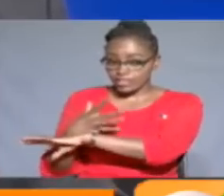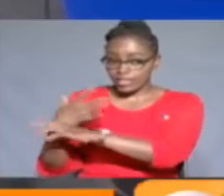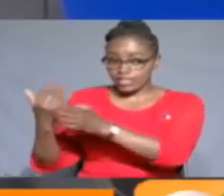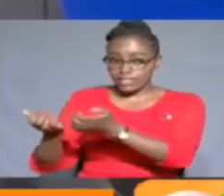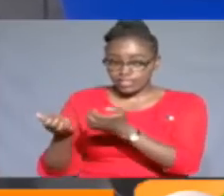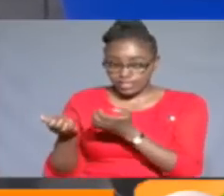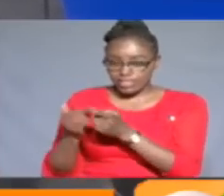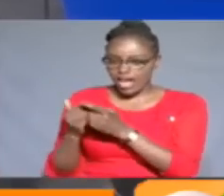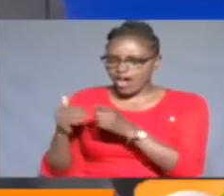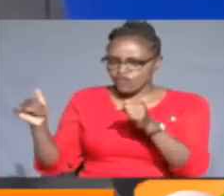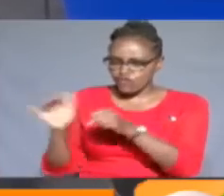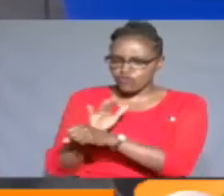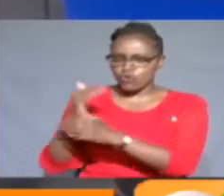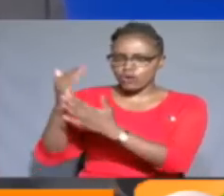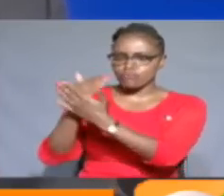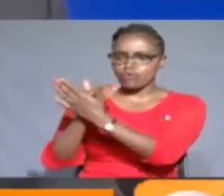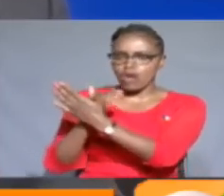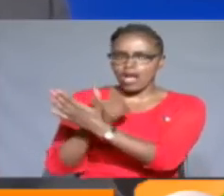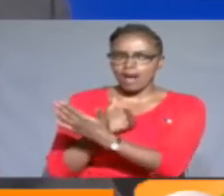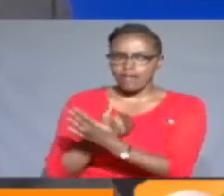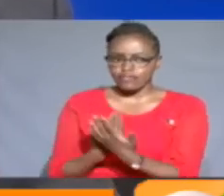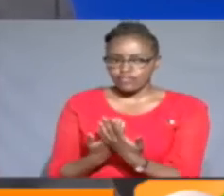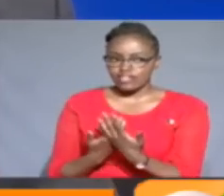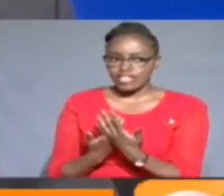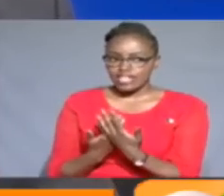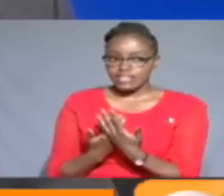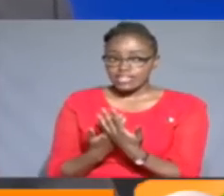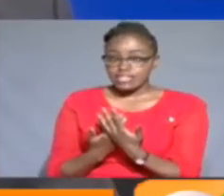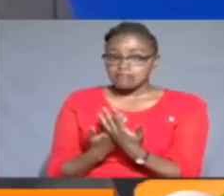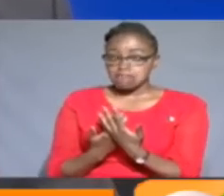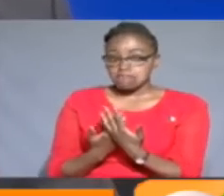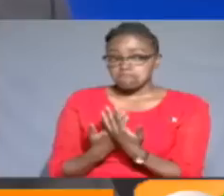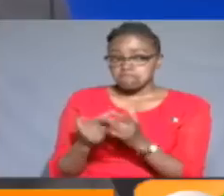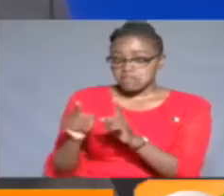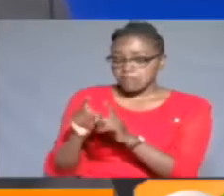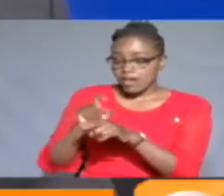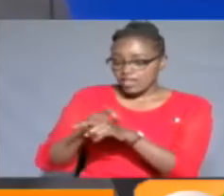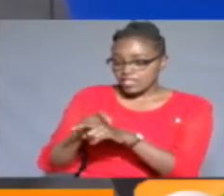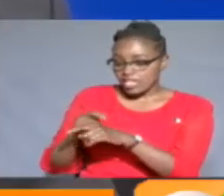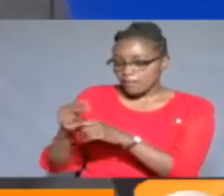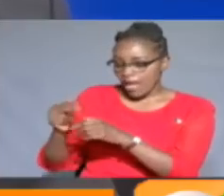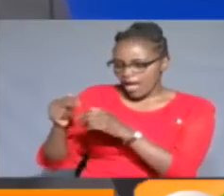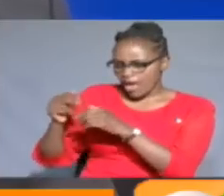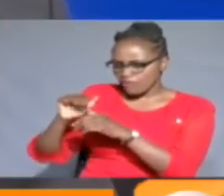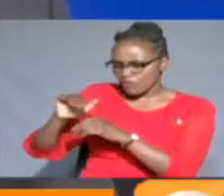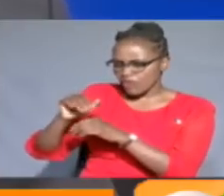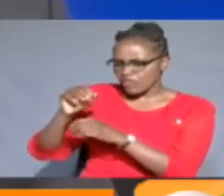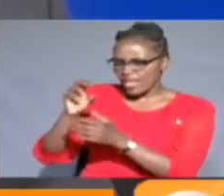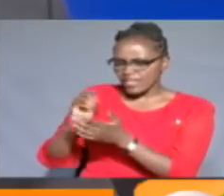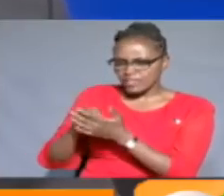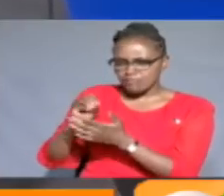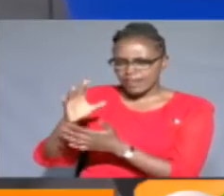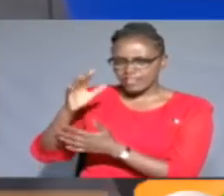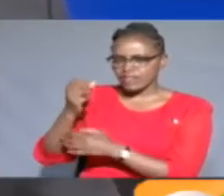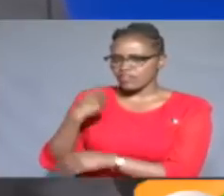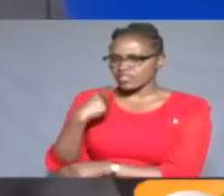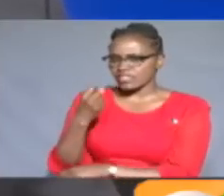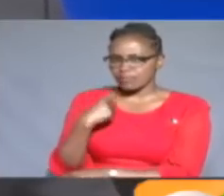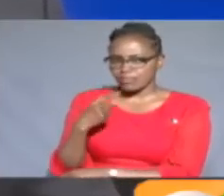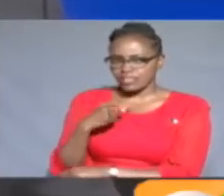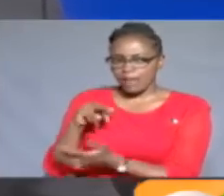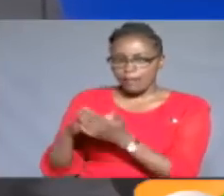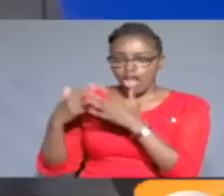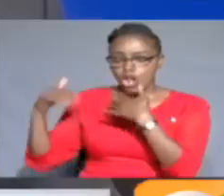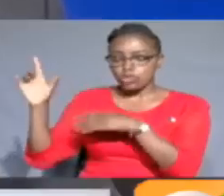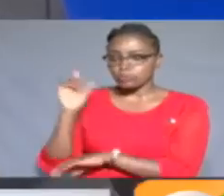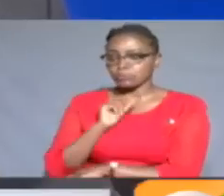a comprehensive program. When you get to the high end, when you need expensive treatment, you have actually lost